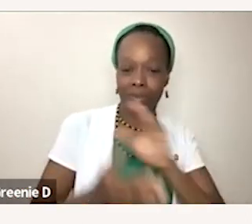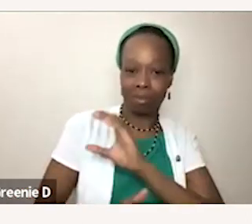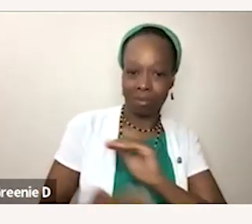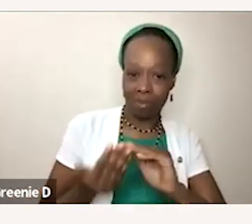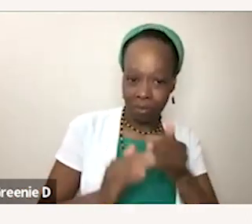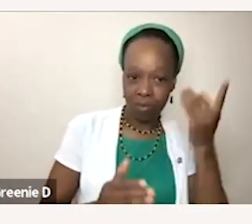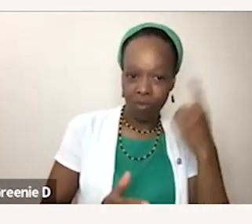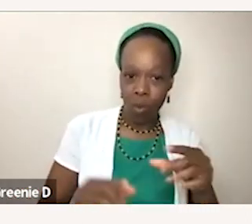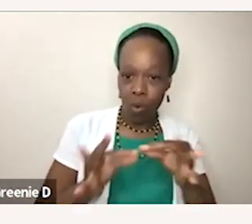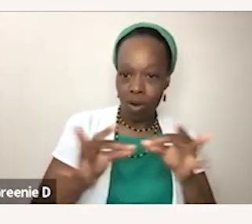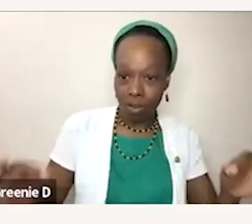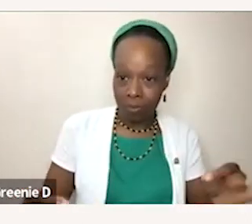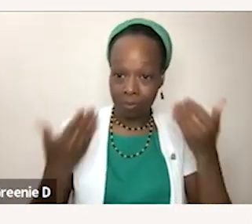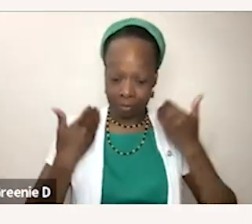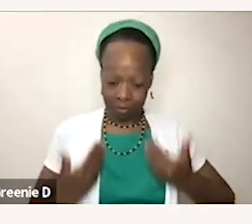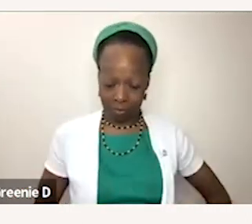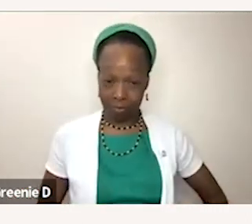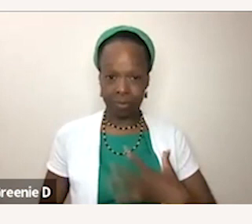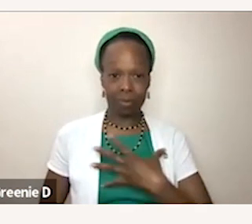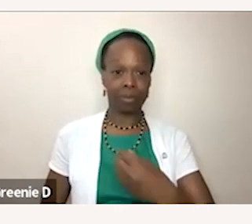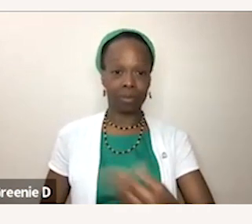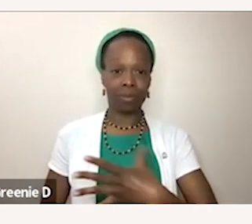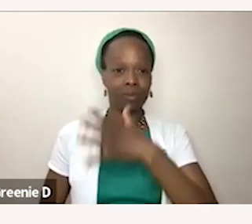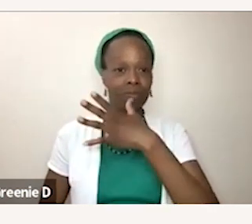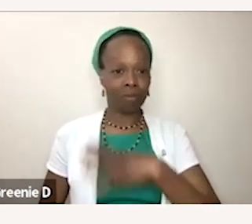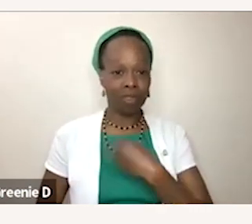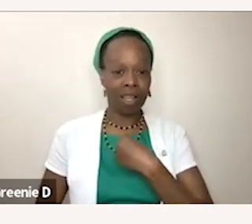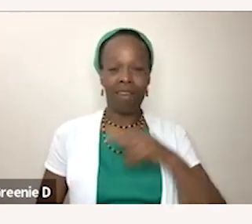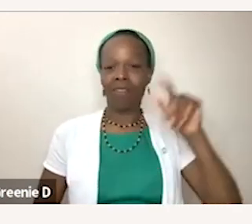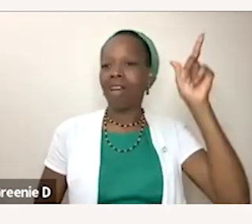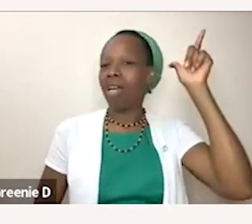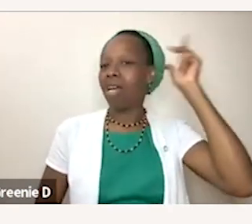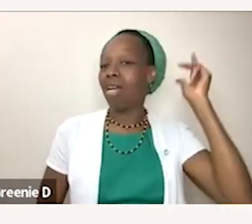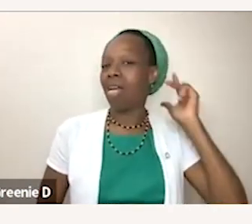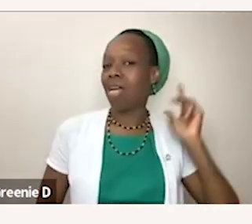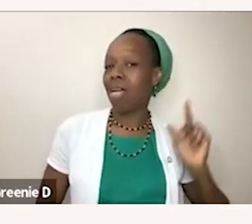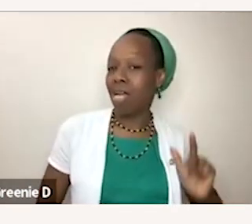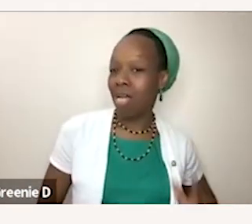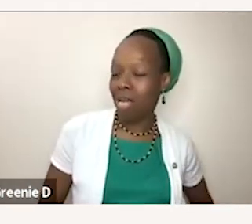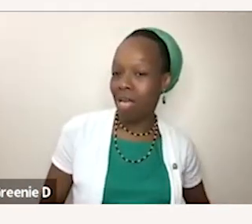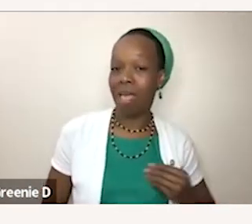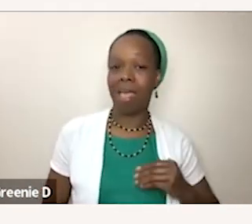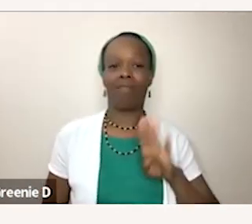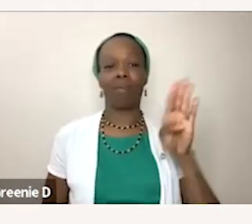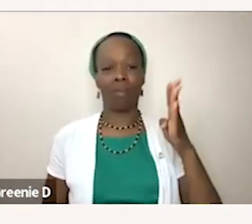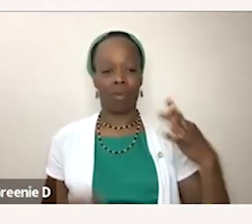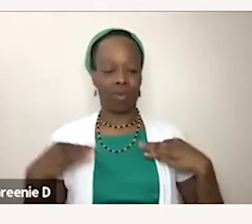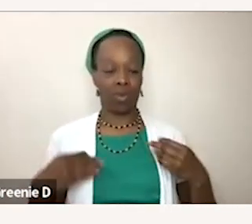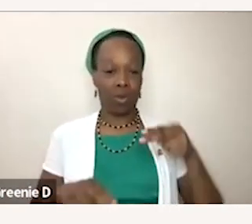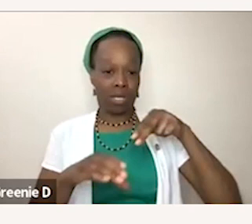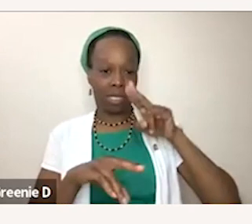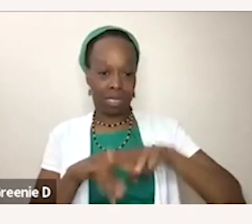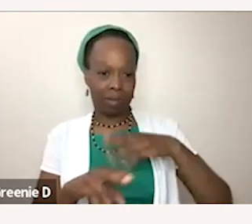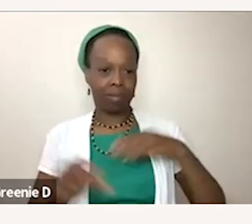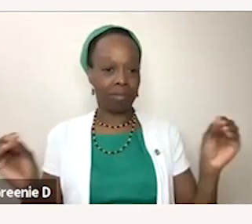have long curly brown hair. I'm wearing a navy blue shirt, and I'm sitting in my office. So